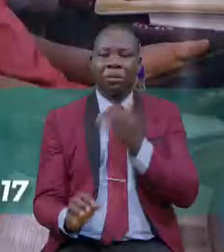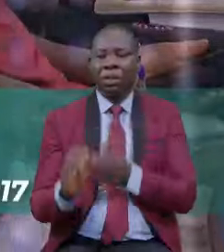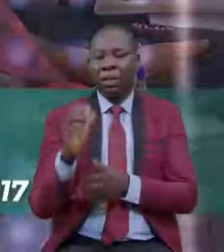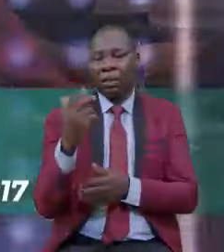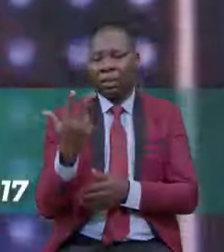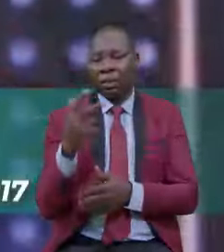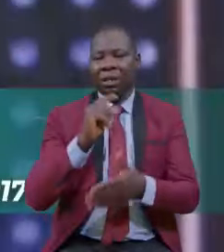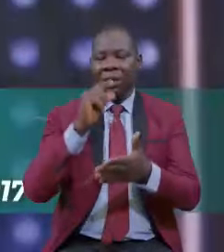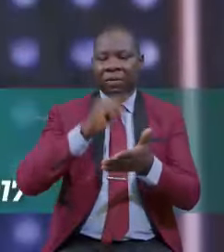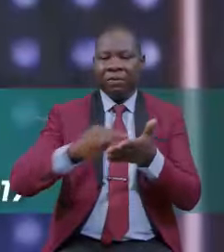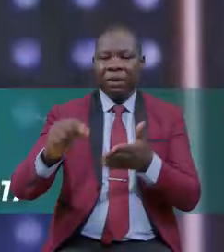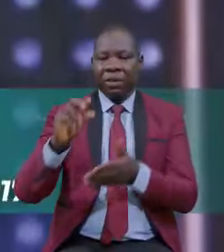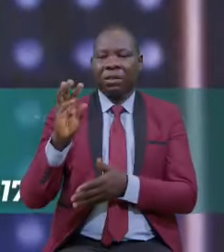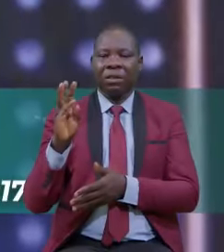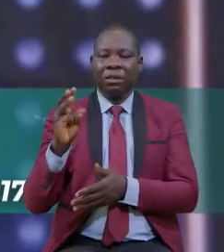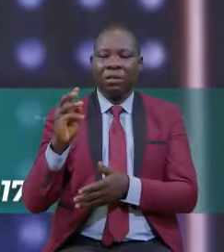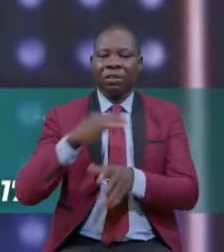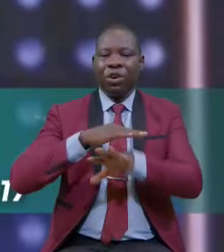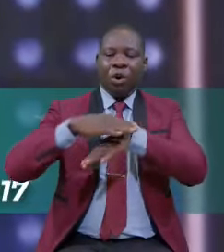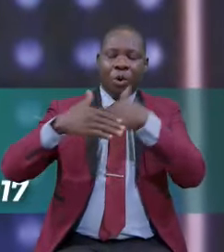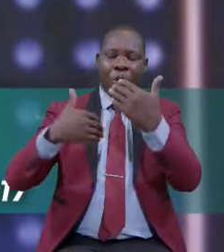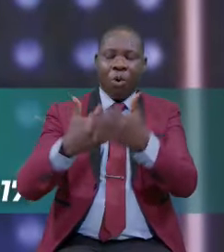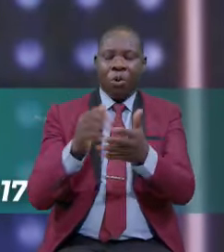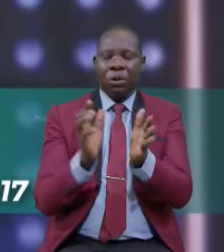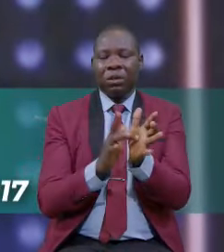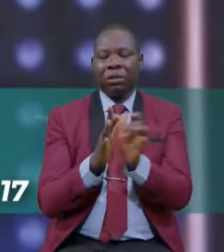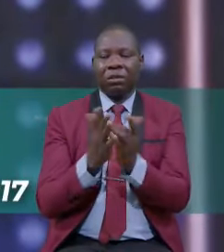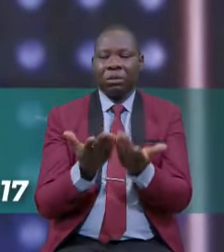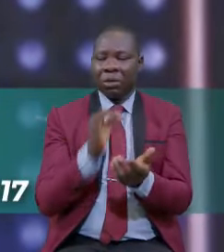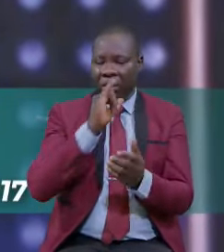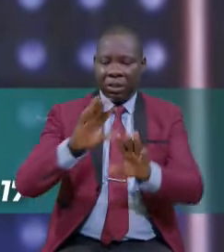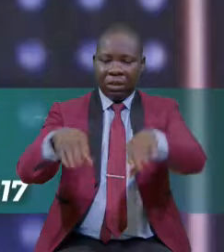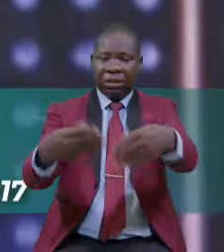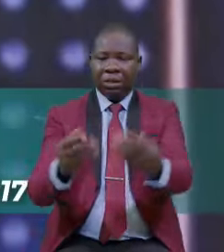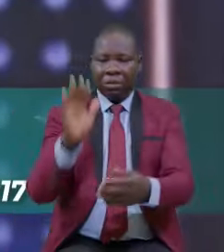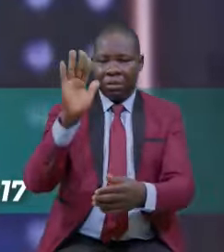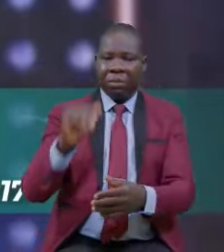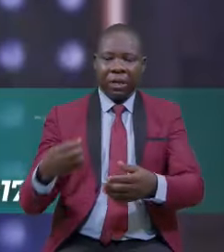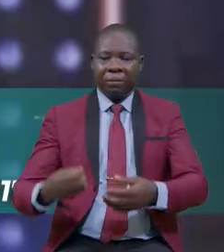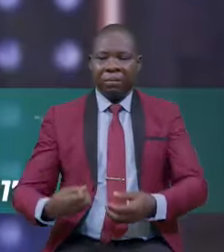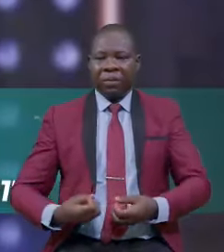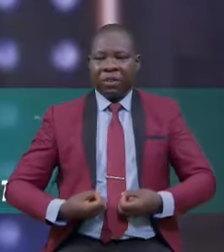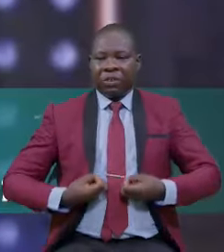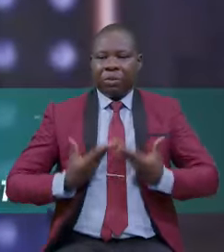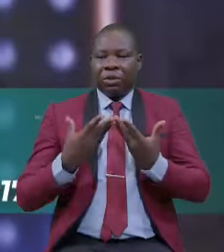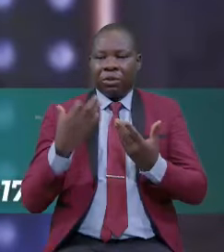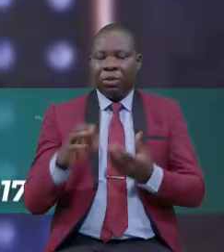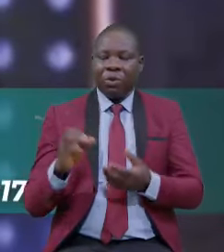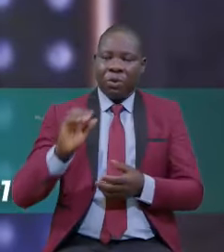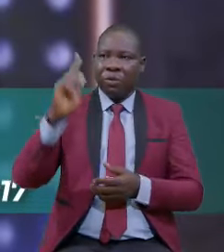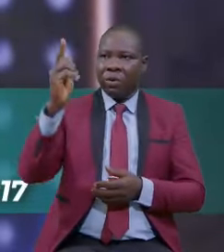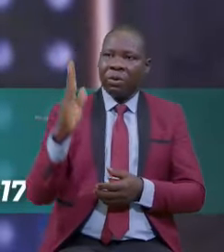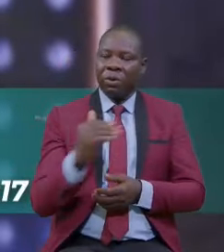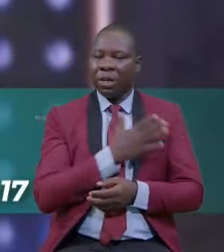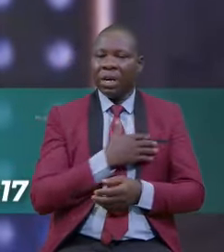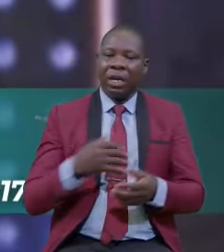16. All scripture is given by inspiration of God, and he is profitable